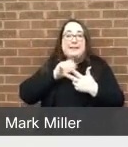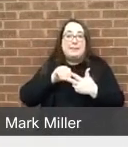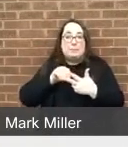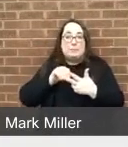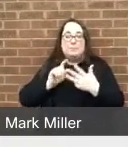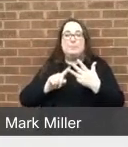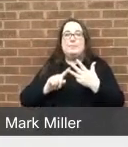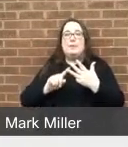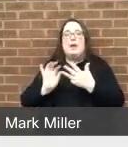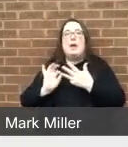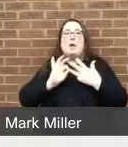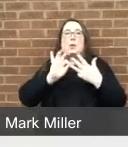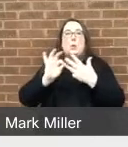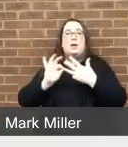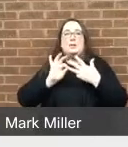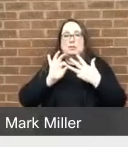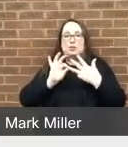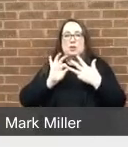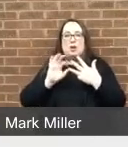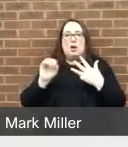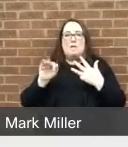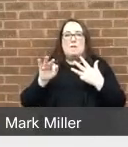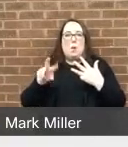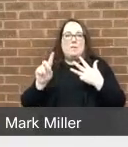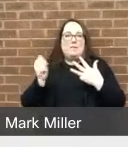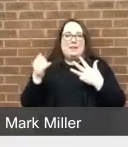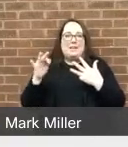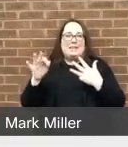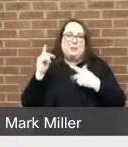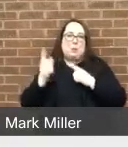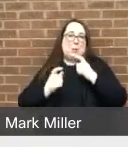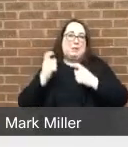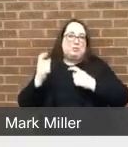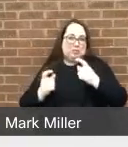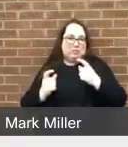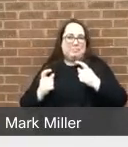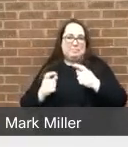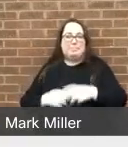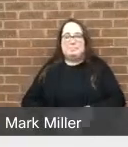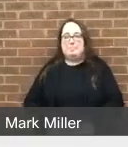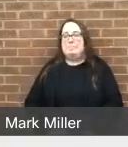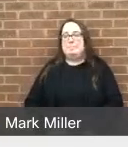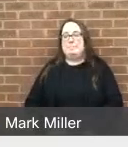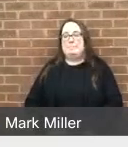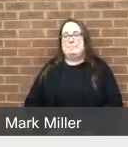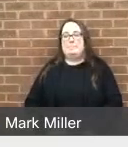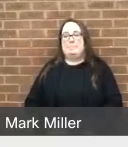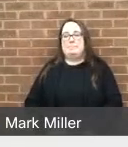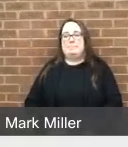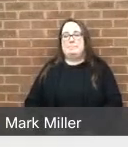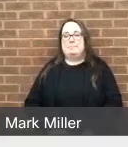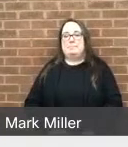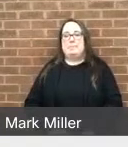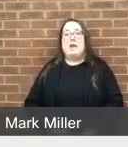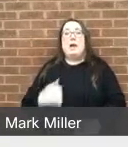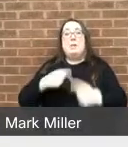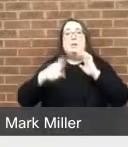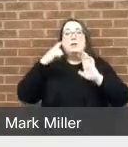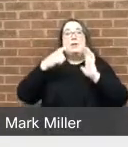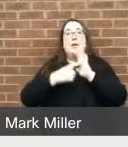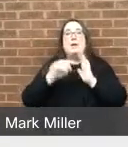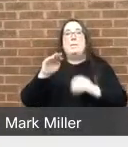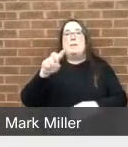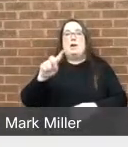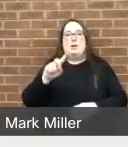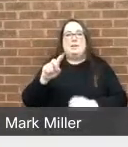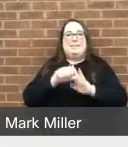and coordination of COVID-19 donations. I'd also like to acknowledge Maryland State Senator